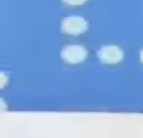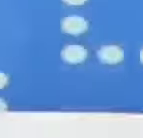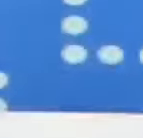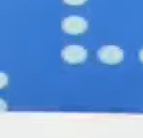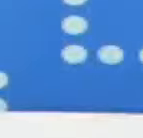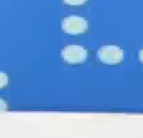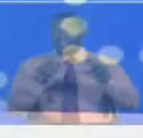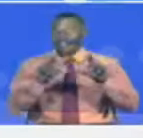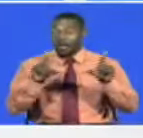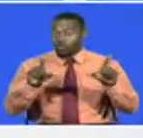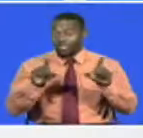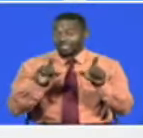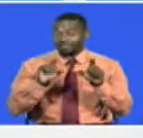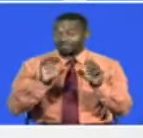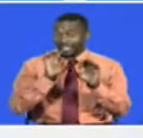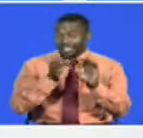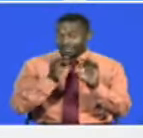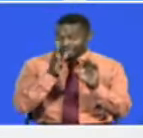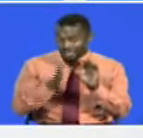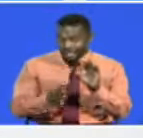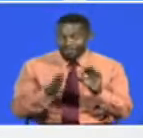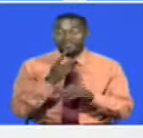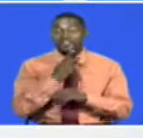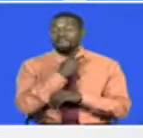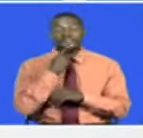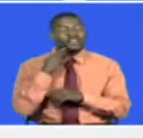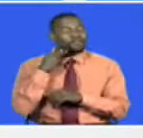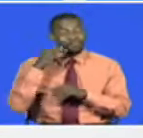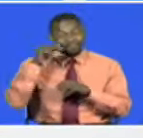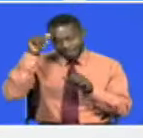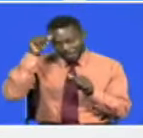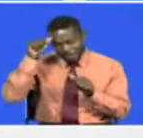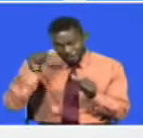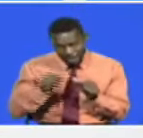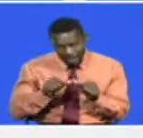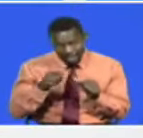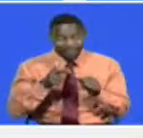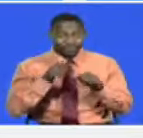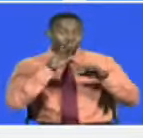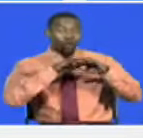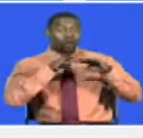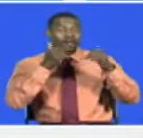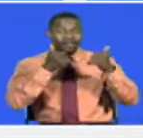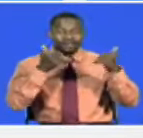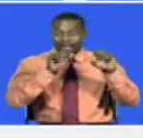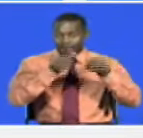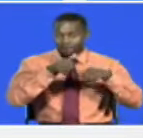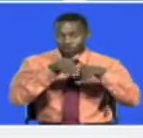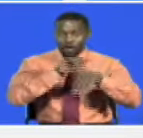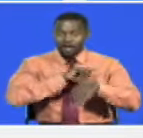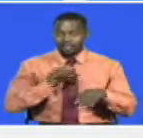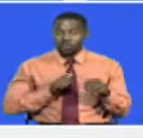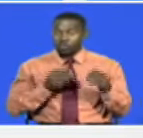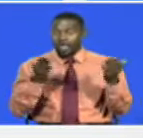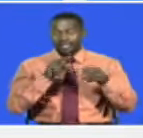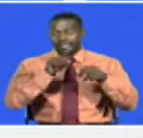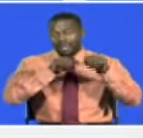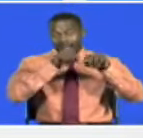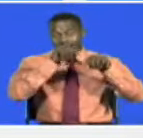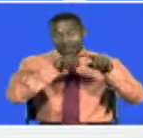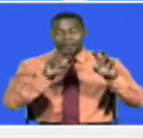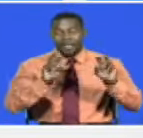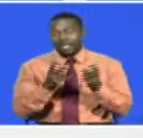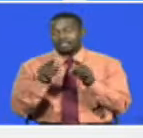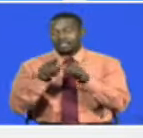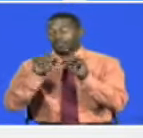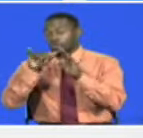Our sign language interpreter is Philip Omondi. Remember that you're also streaming live on standardmedia.co.ke and on our